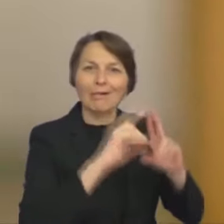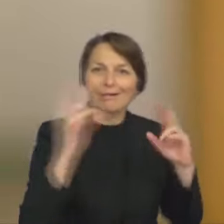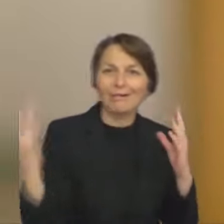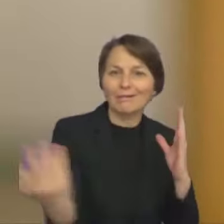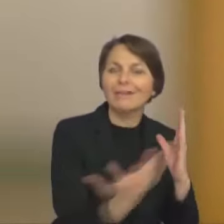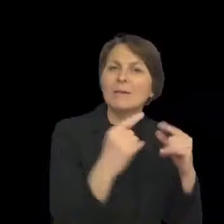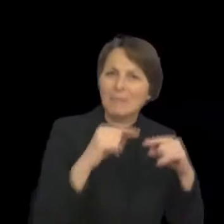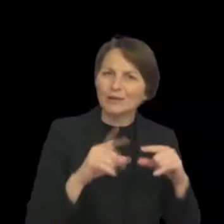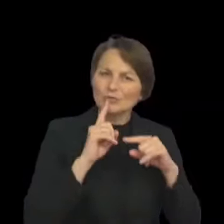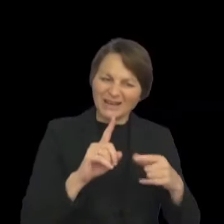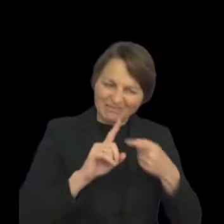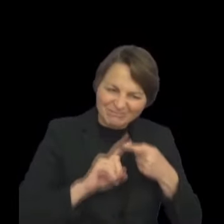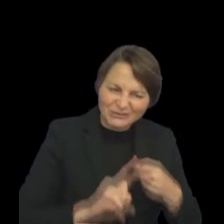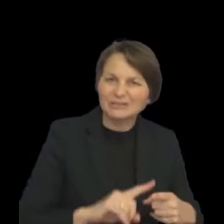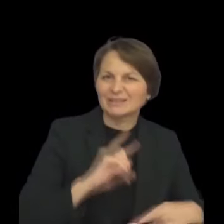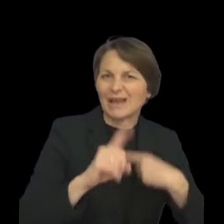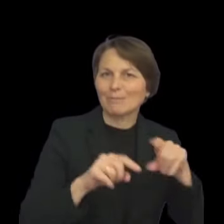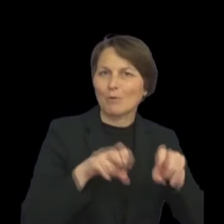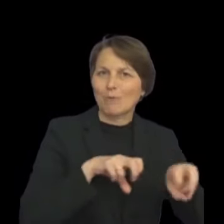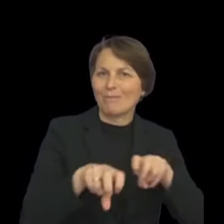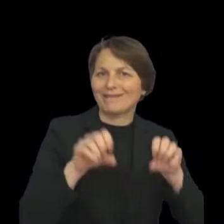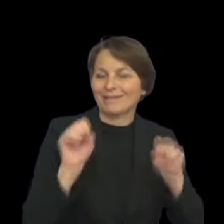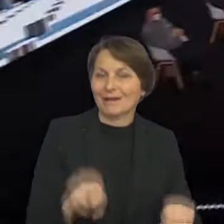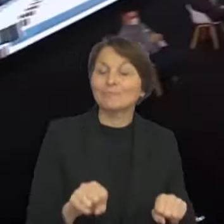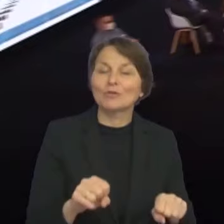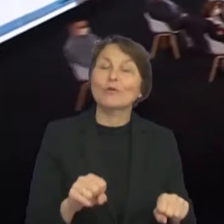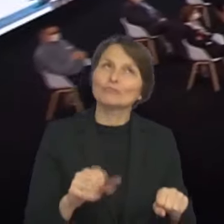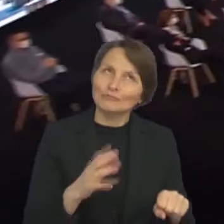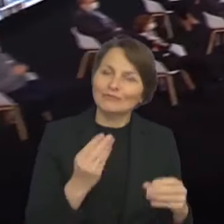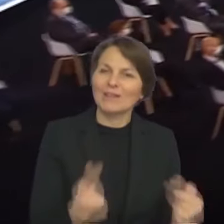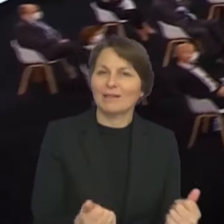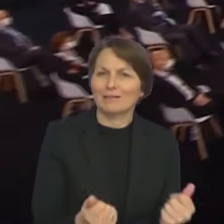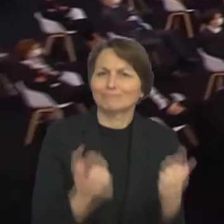in sustainable mobility, which is particularly close to my heart.